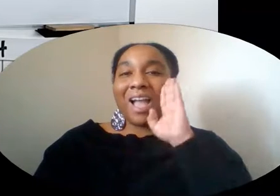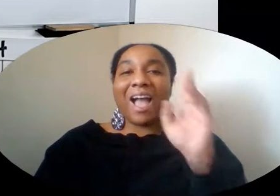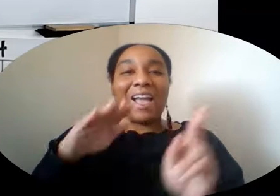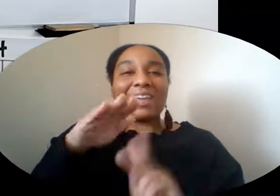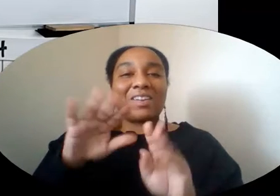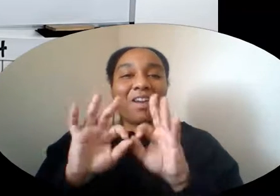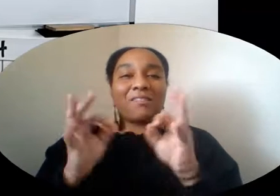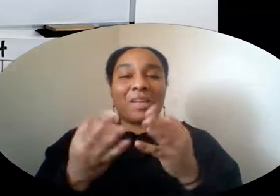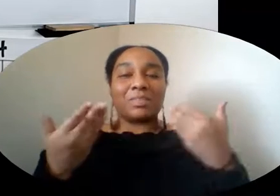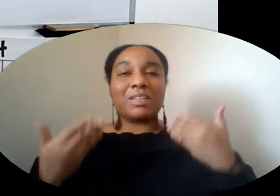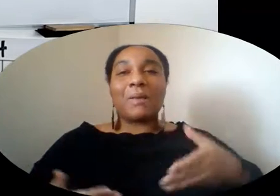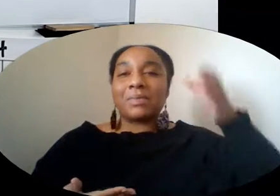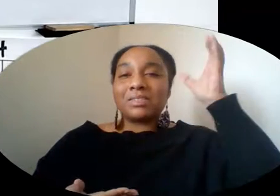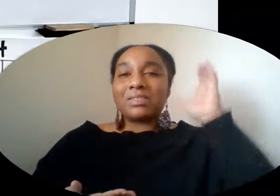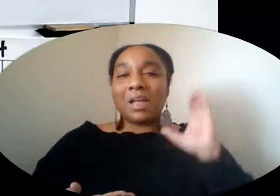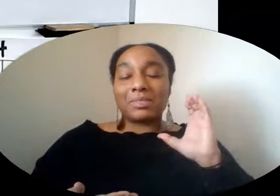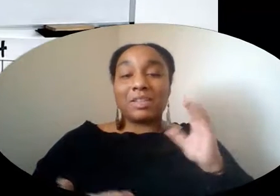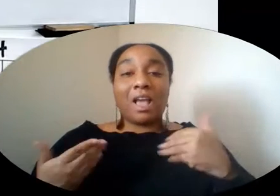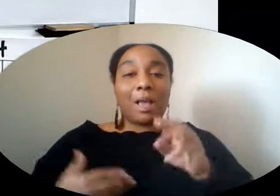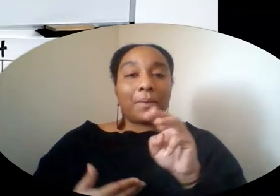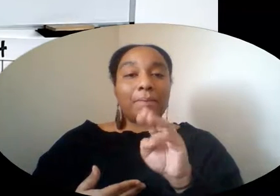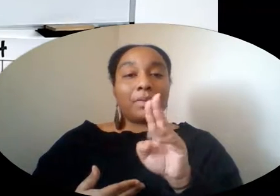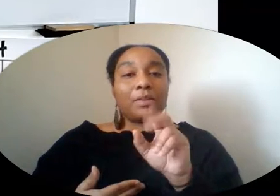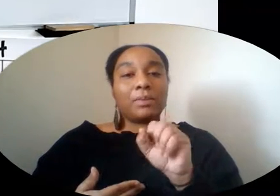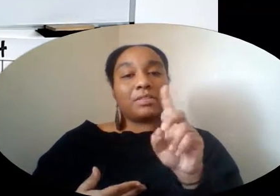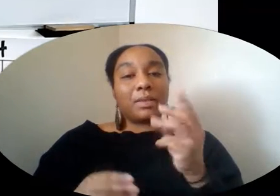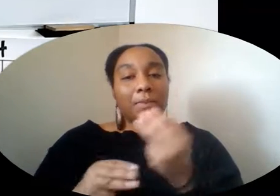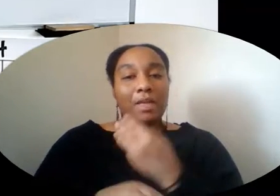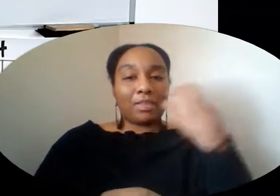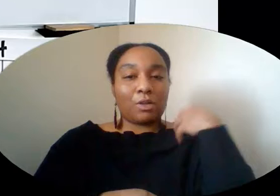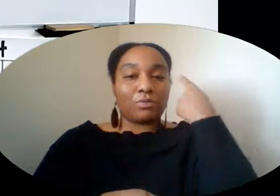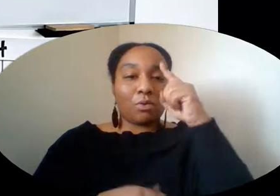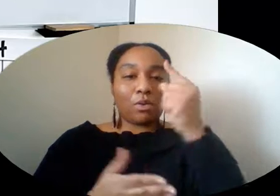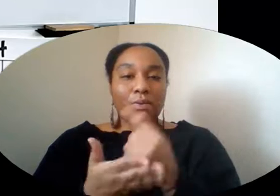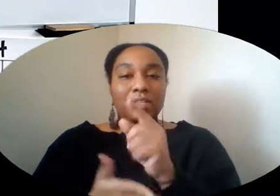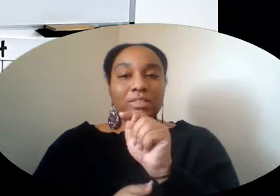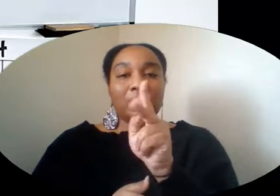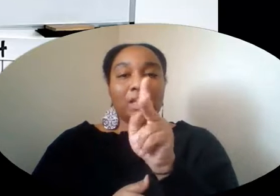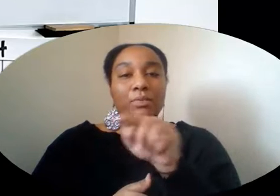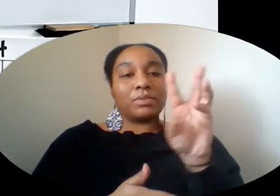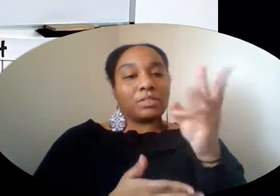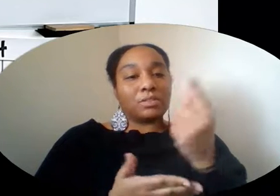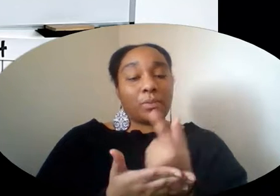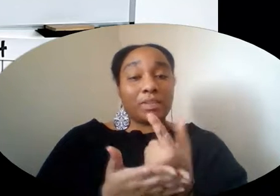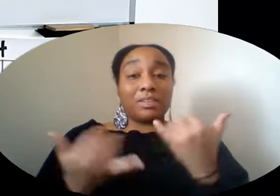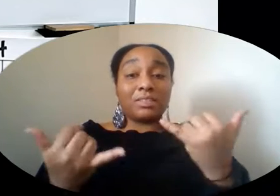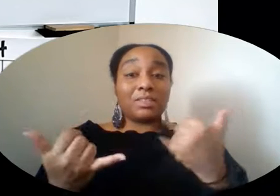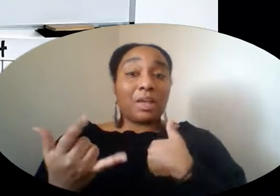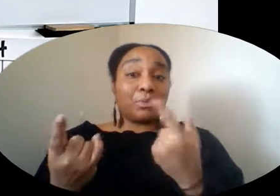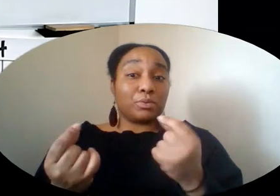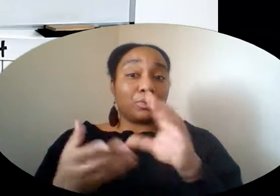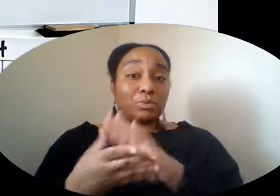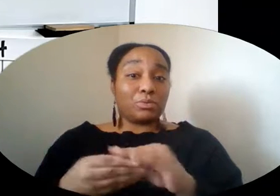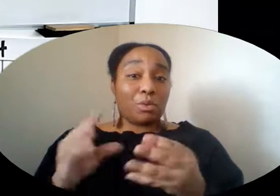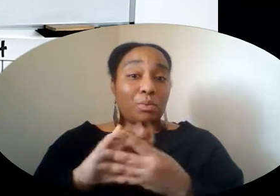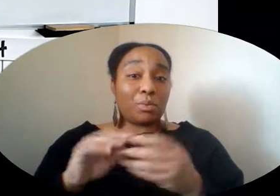Kindergarten families, my name is Holly Compton, and I am the MBUSD math coach for grades TK to 6. And today I'm here to do a story problem and